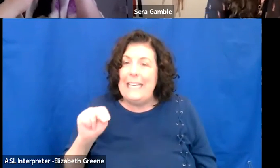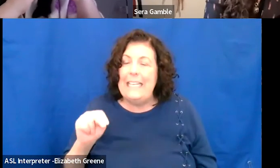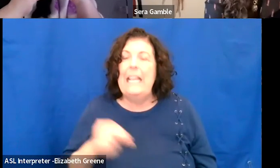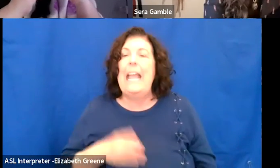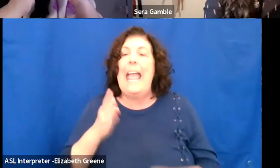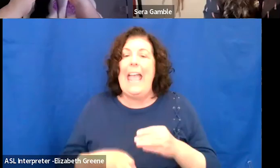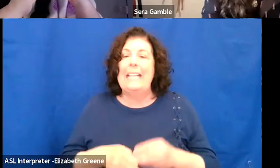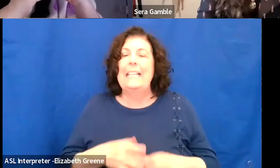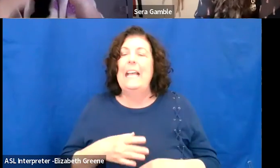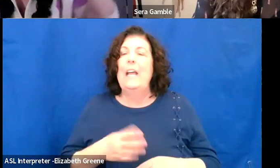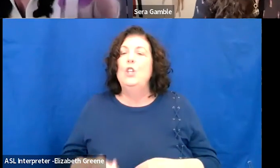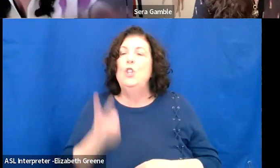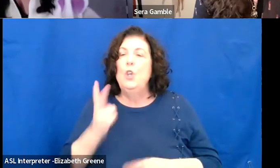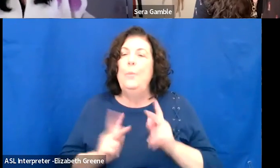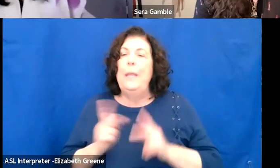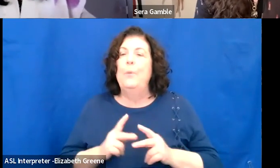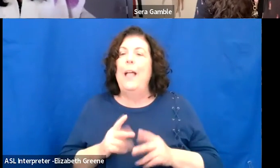like liking each other. And I was like,